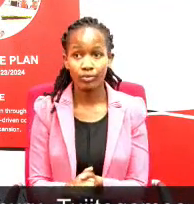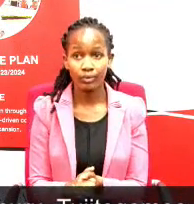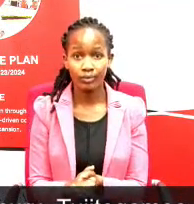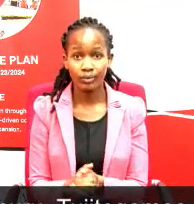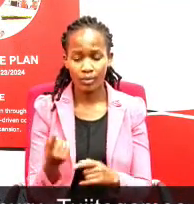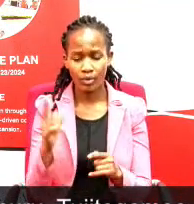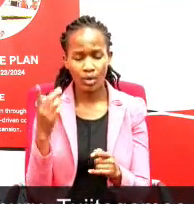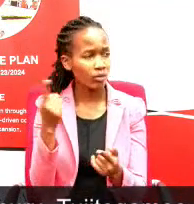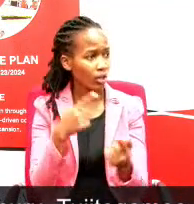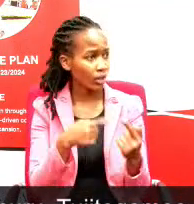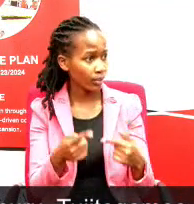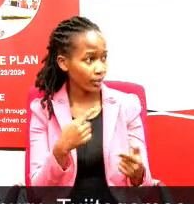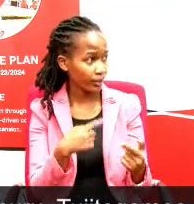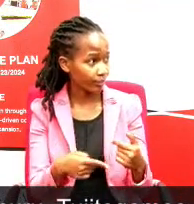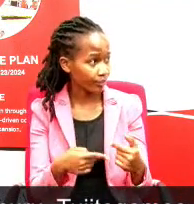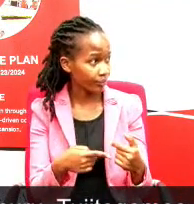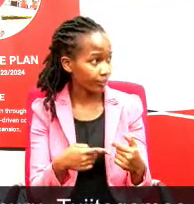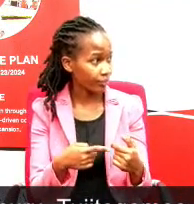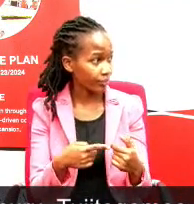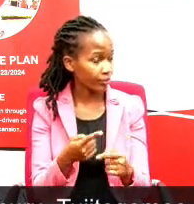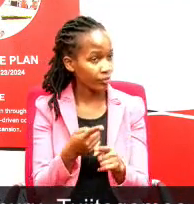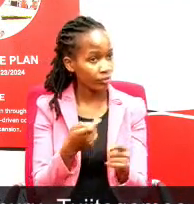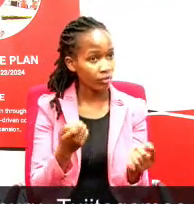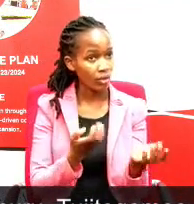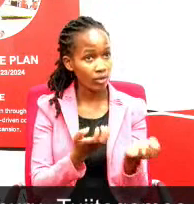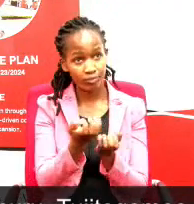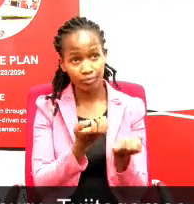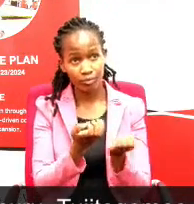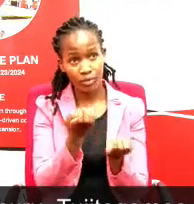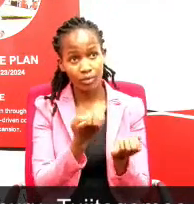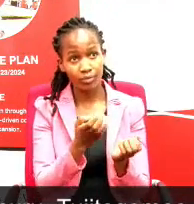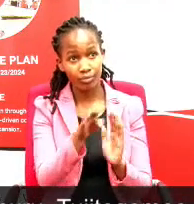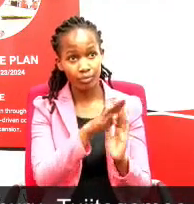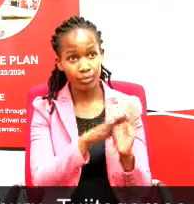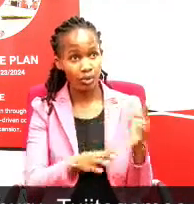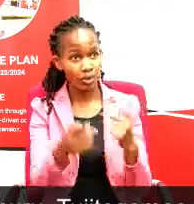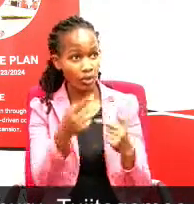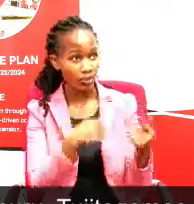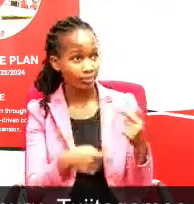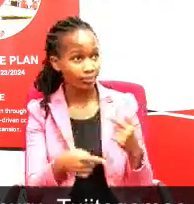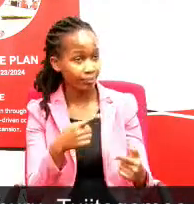for sparing time out of your busy schedule to come.